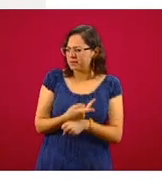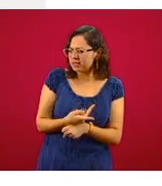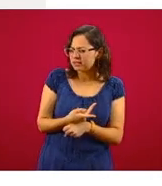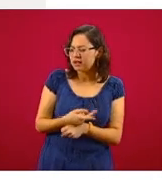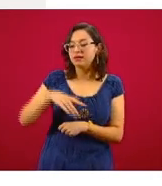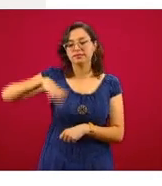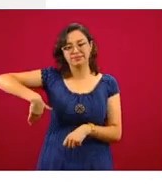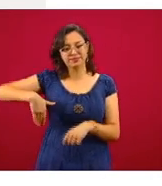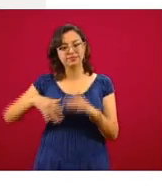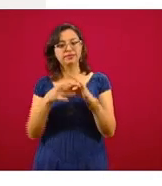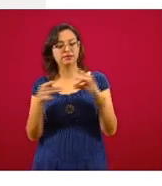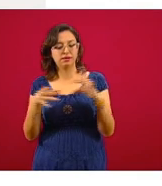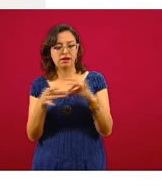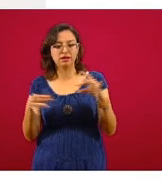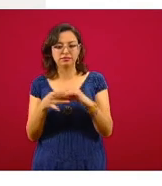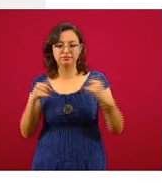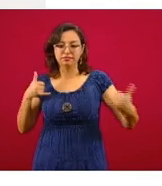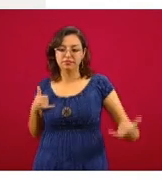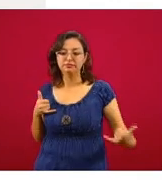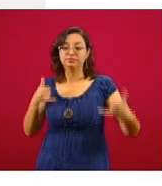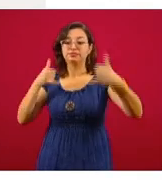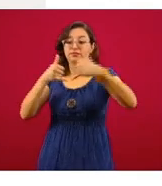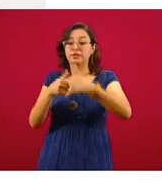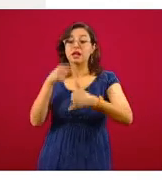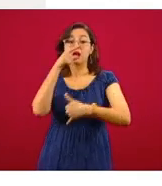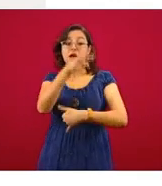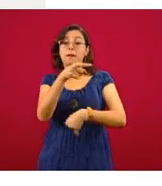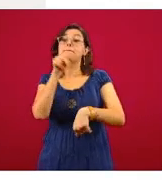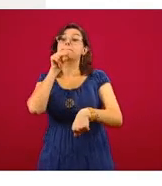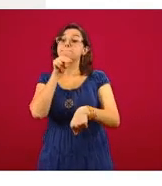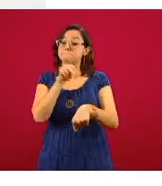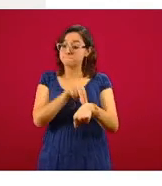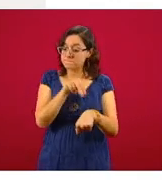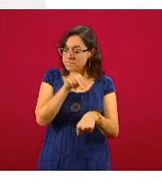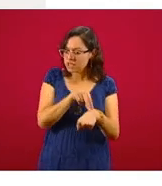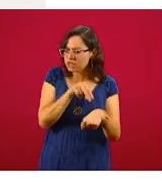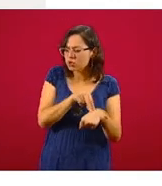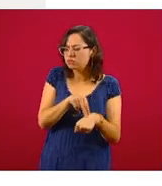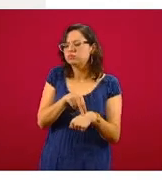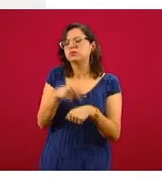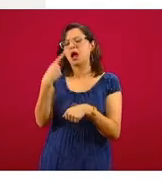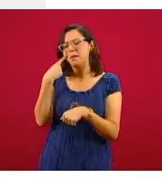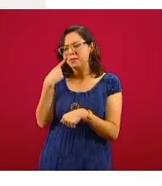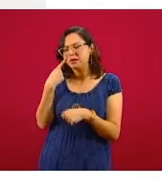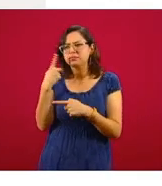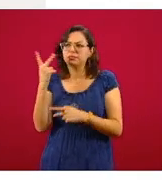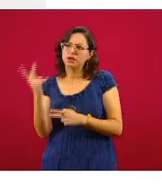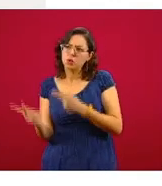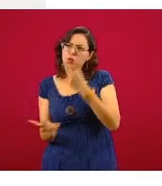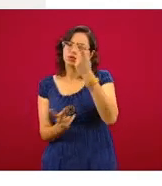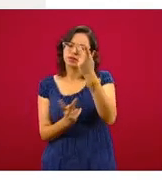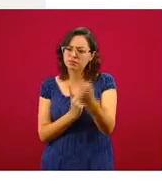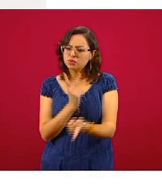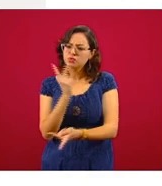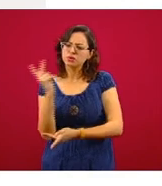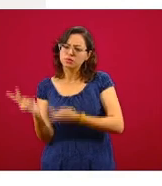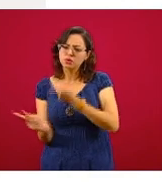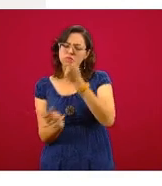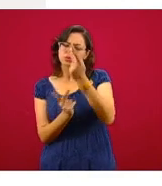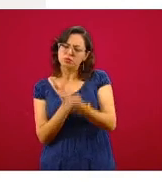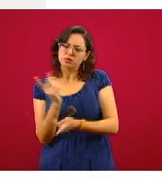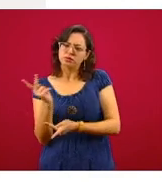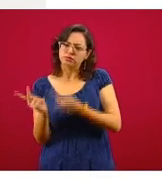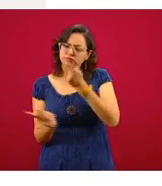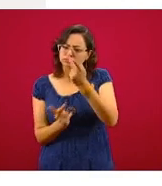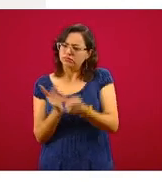Dr. Shanebaum just told you. You'll be able to talk to doctors there who will evaluate you so that they